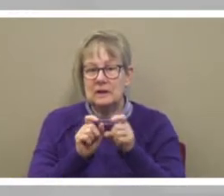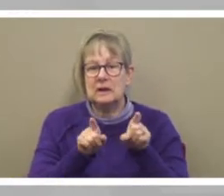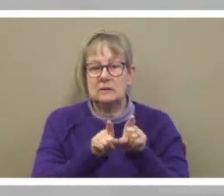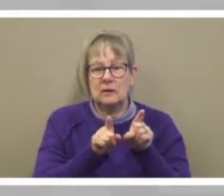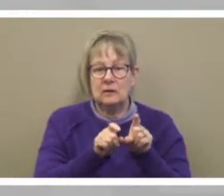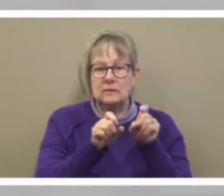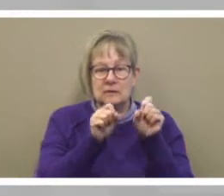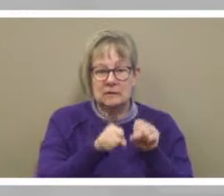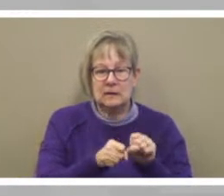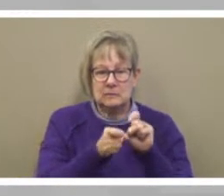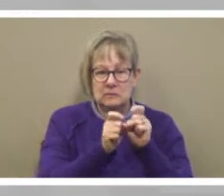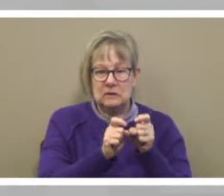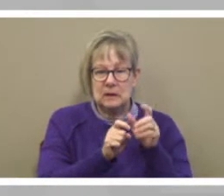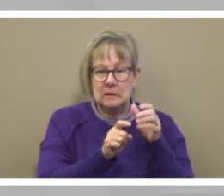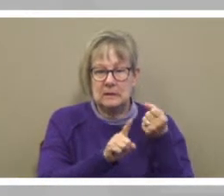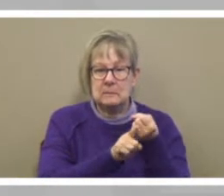adoption.